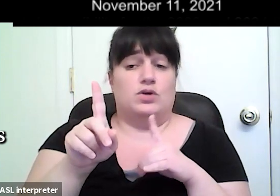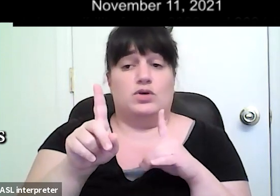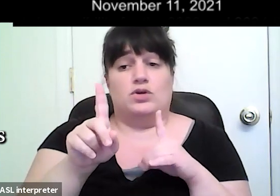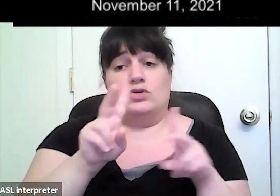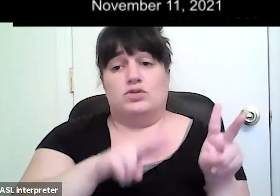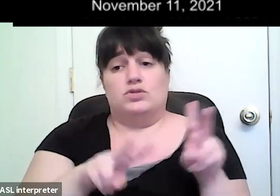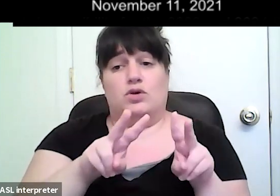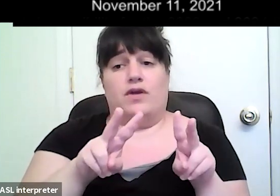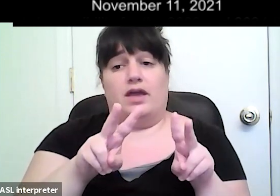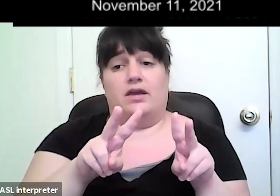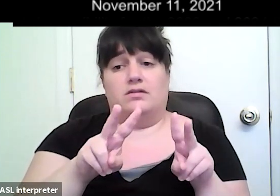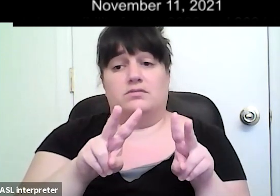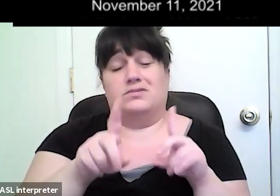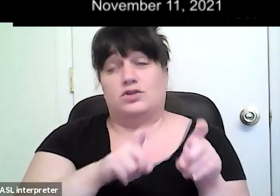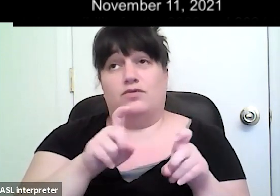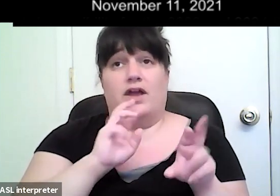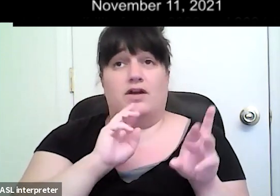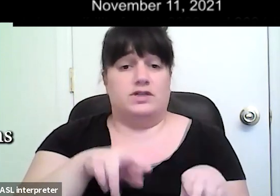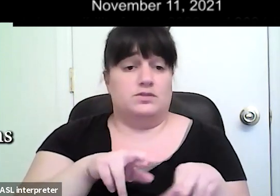6 interviews.